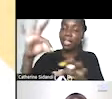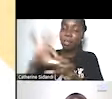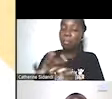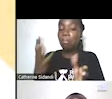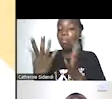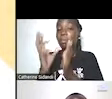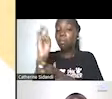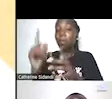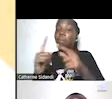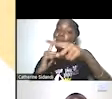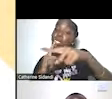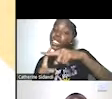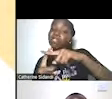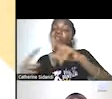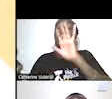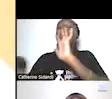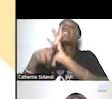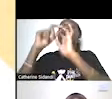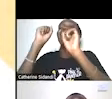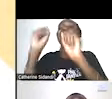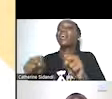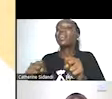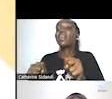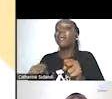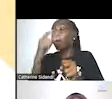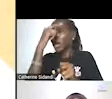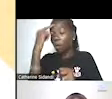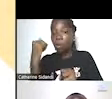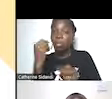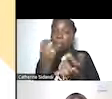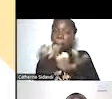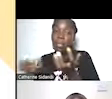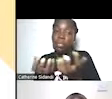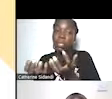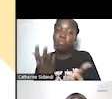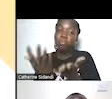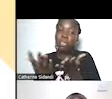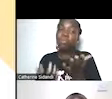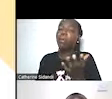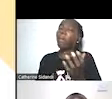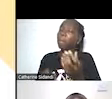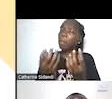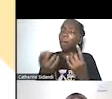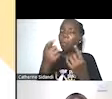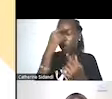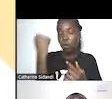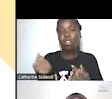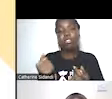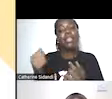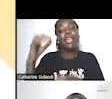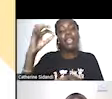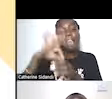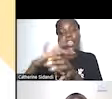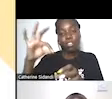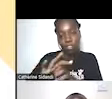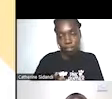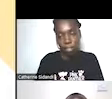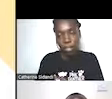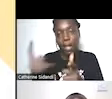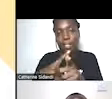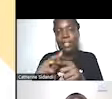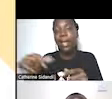a positively. Maybe now the business that are already booming now because of elections. Some are now already declining because of election.